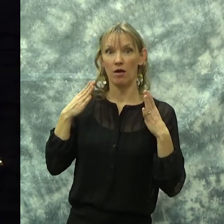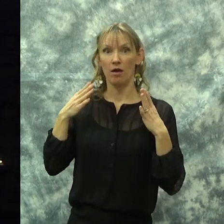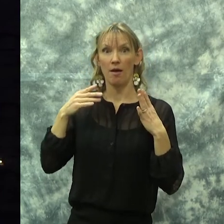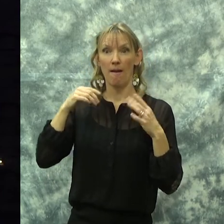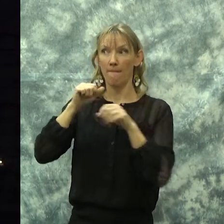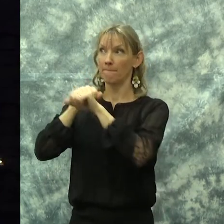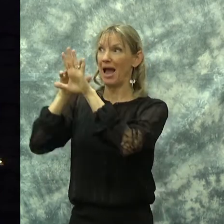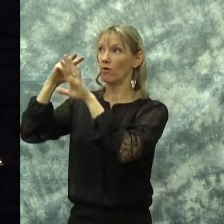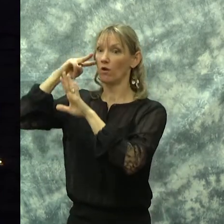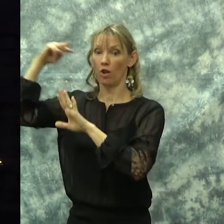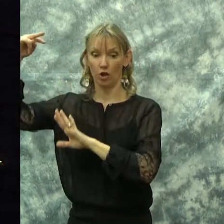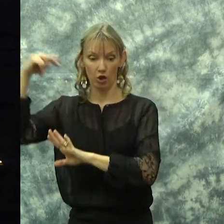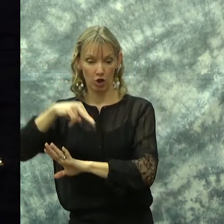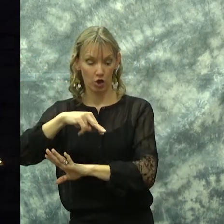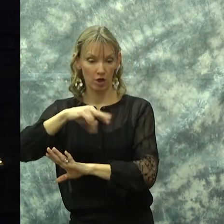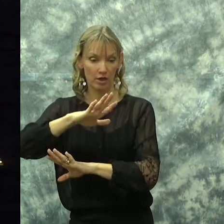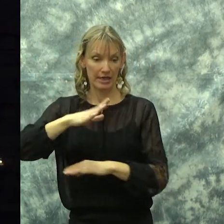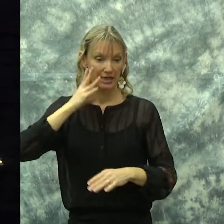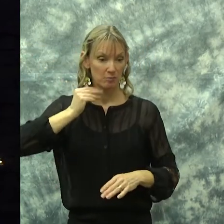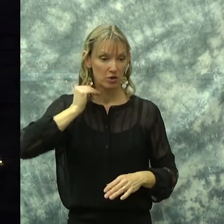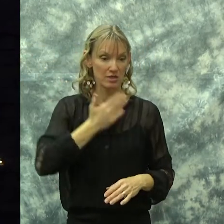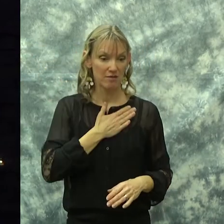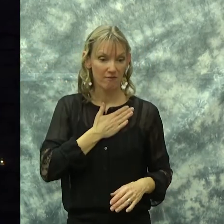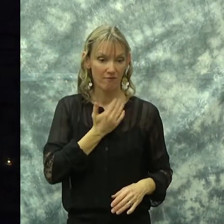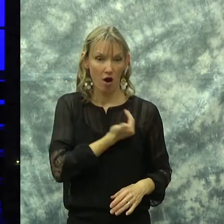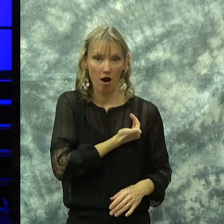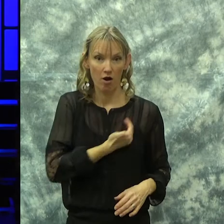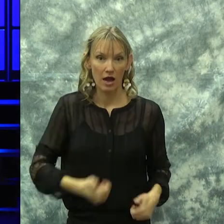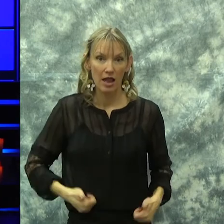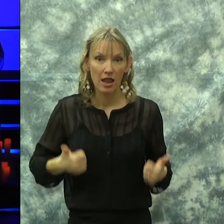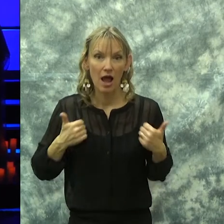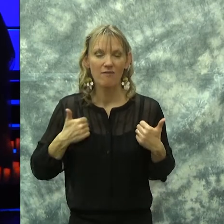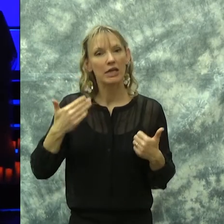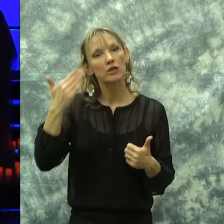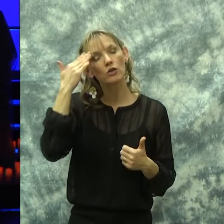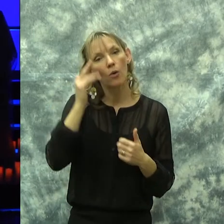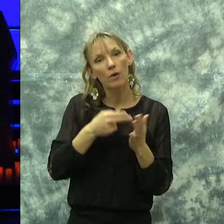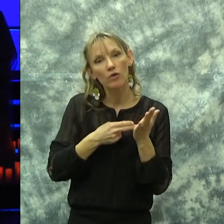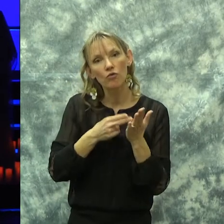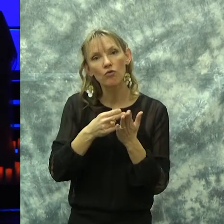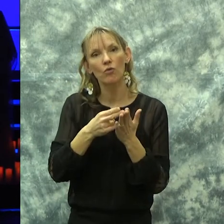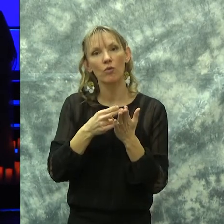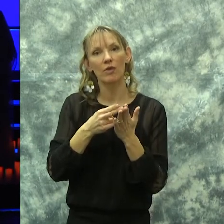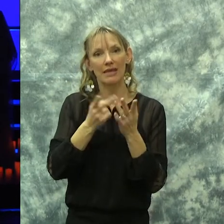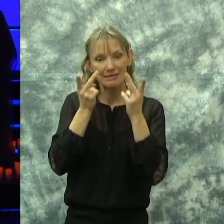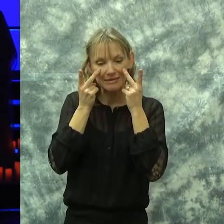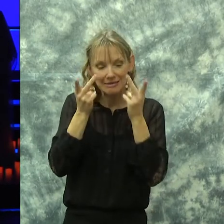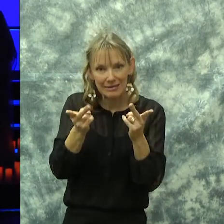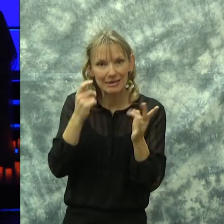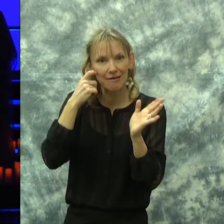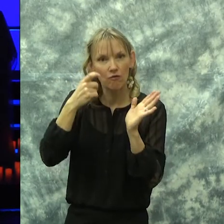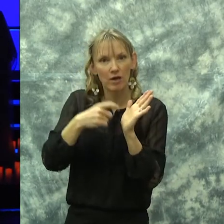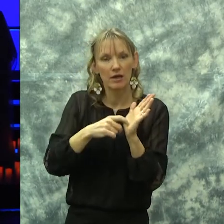that mountaintop down on the experiences of our life, and it's knowing the truth. It's beholding the truth.